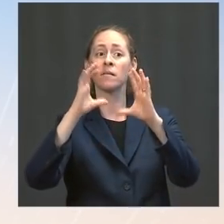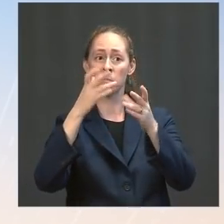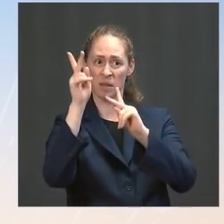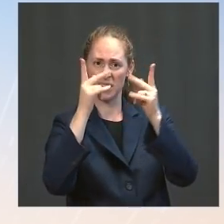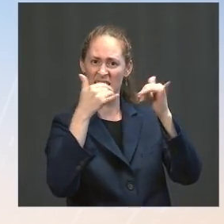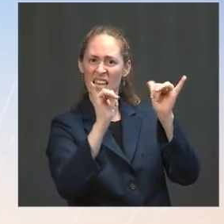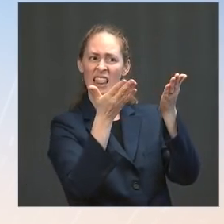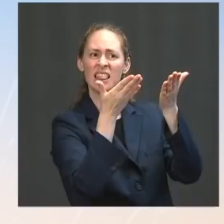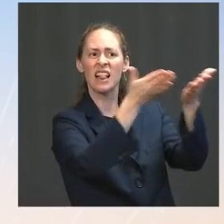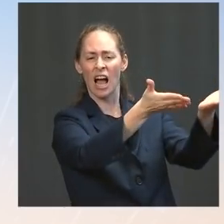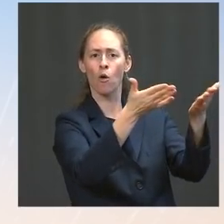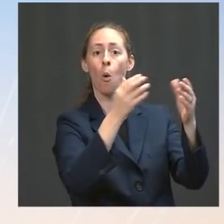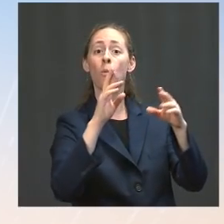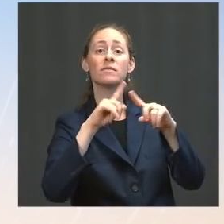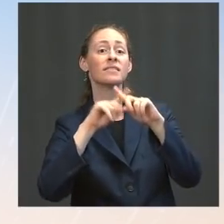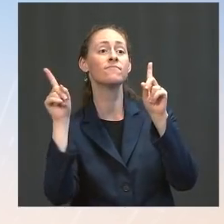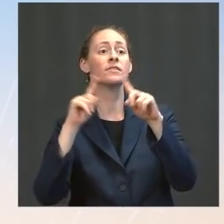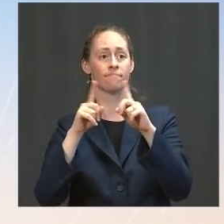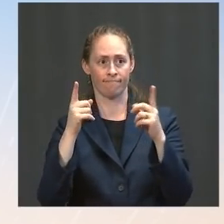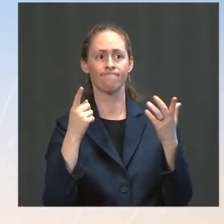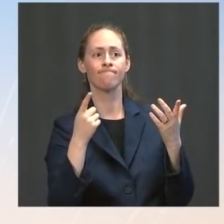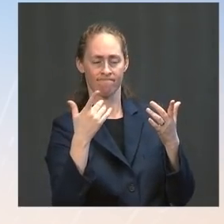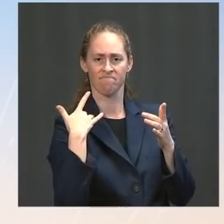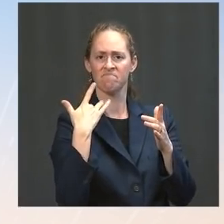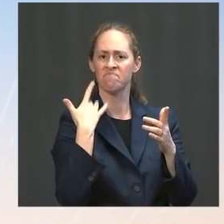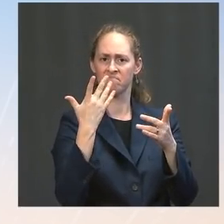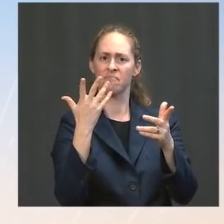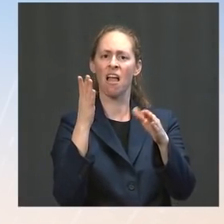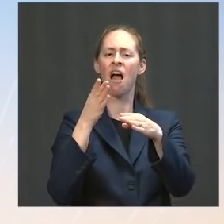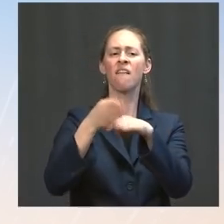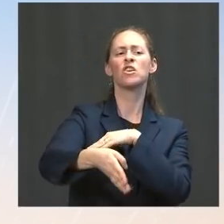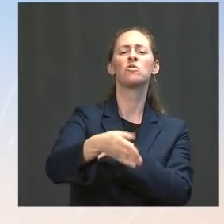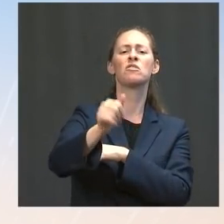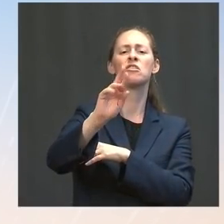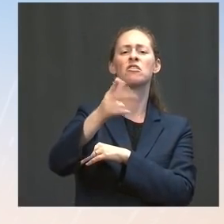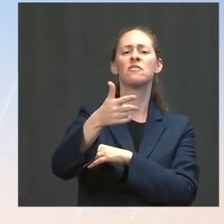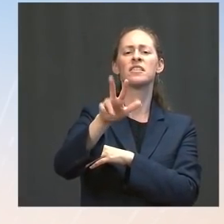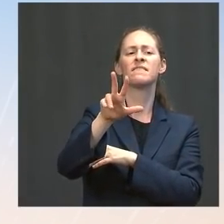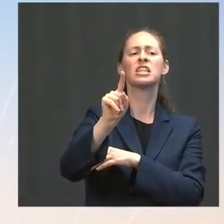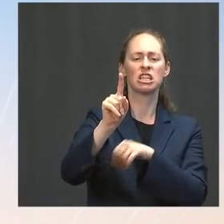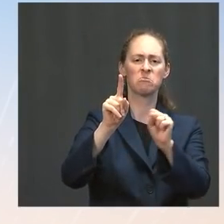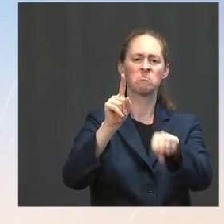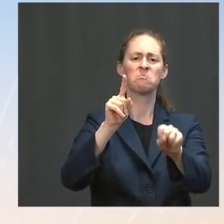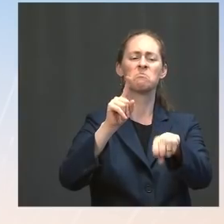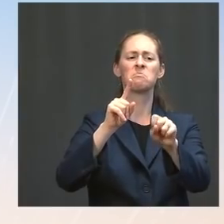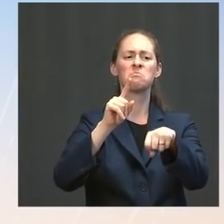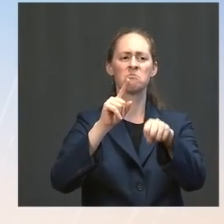these cyber breaches, and also there is an impact on the American public in many cases. There is congressional legislation